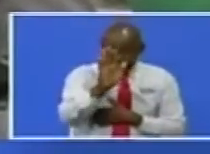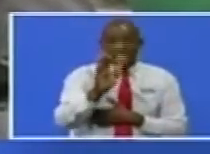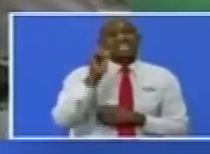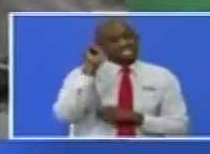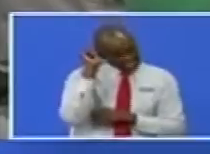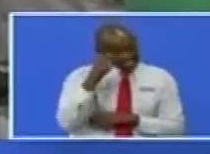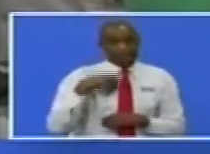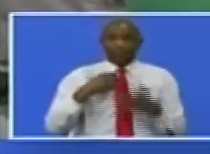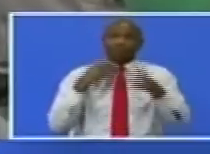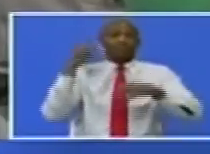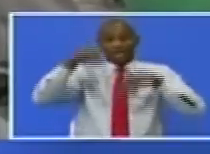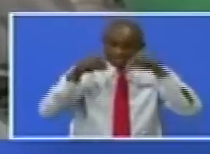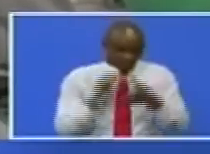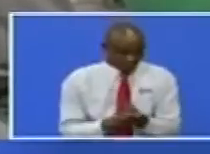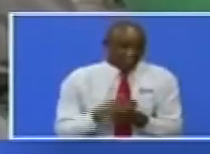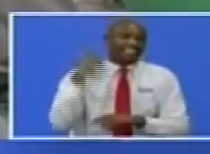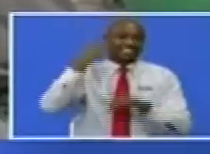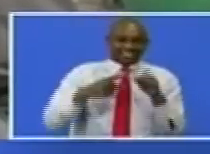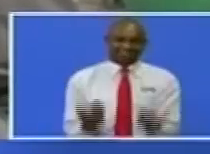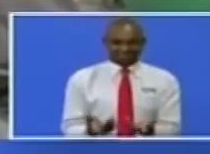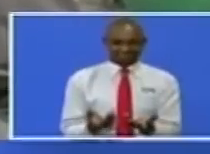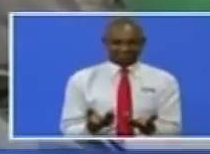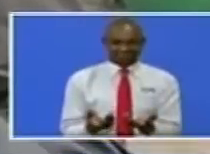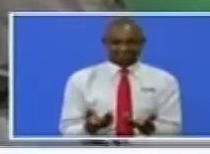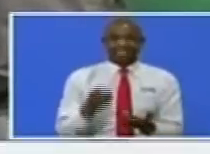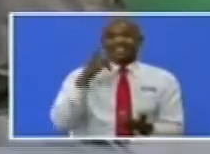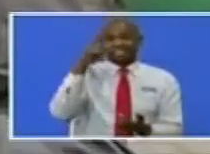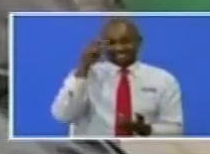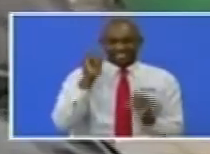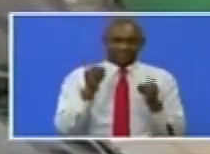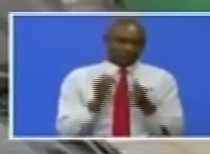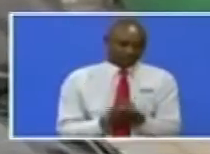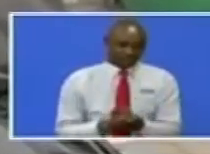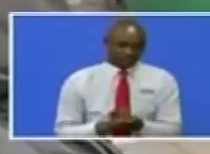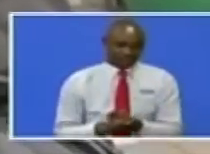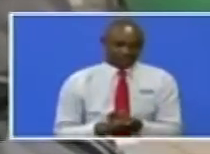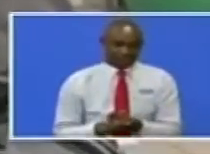Kenyans go to the polls come next year. Chris Dairo, KTN News.